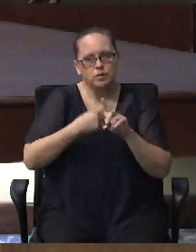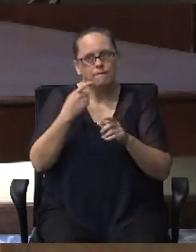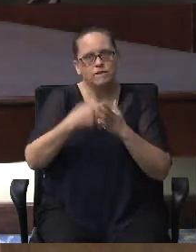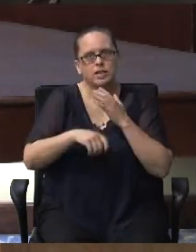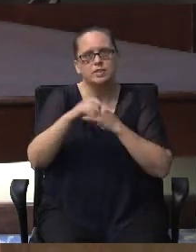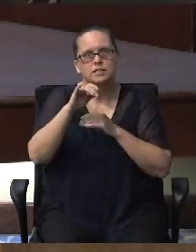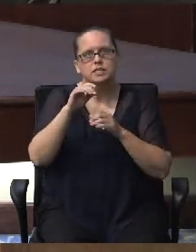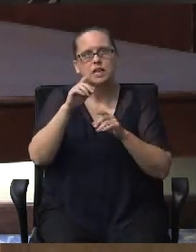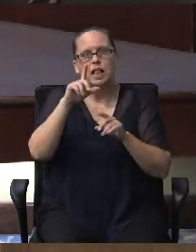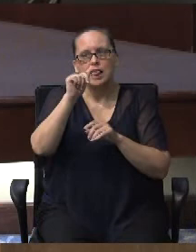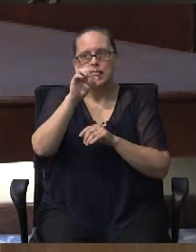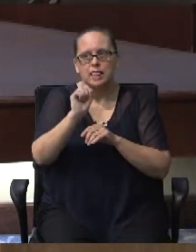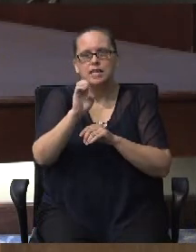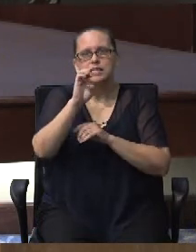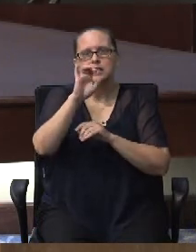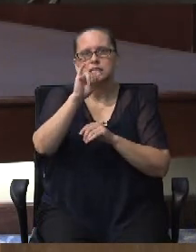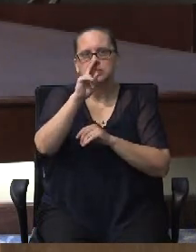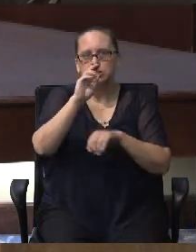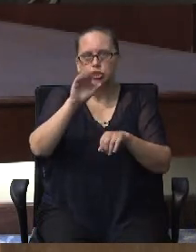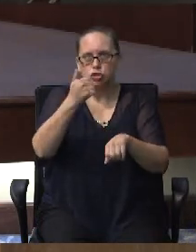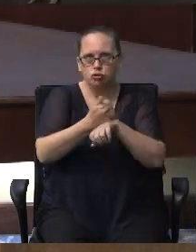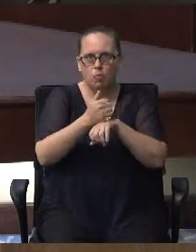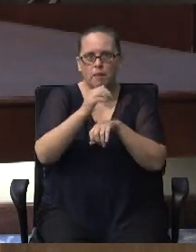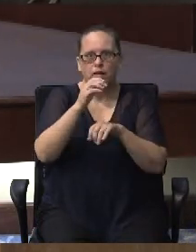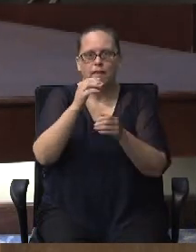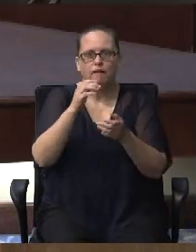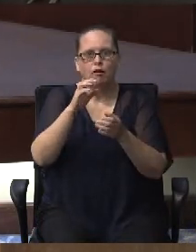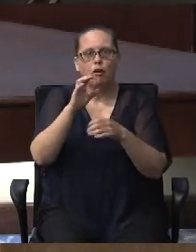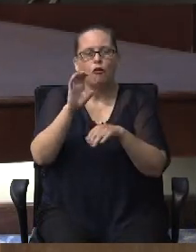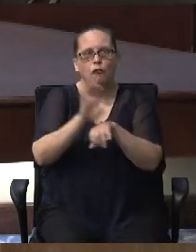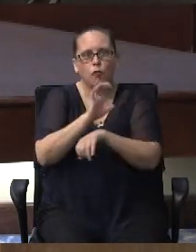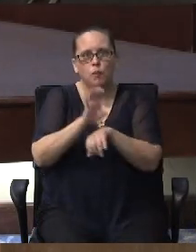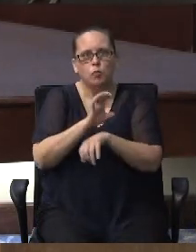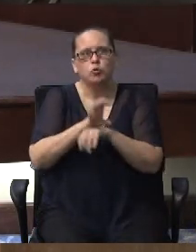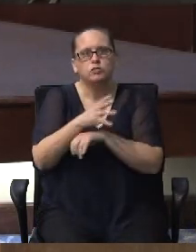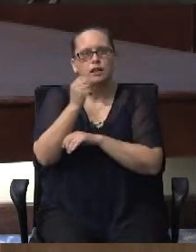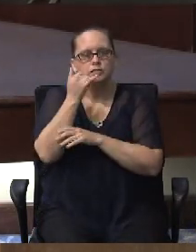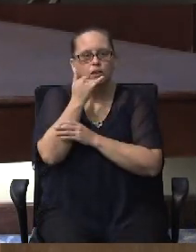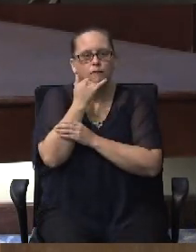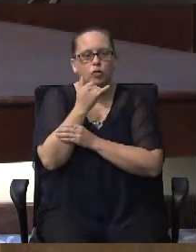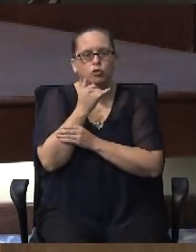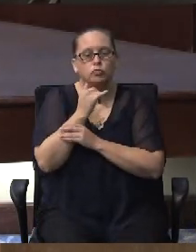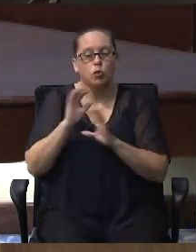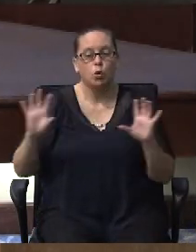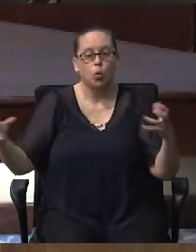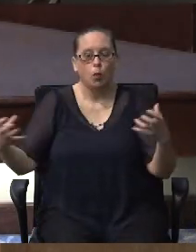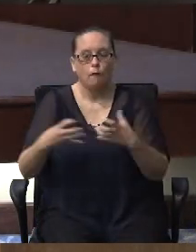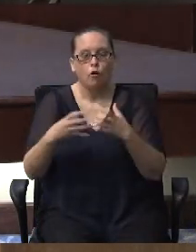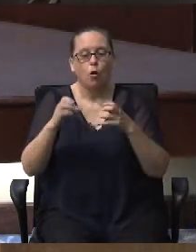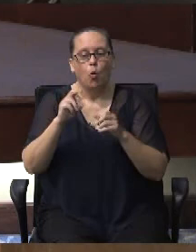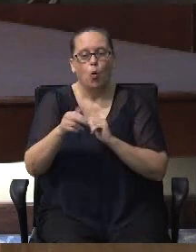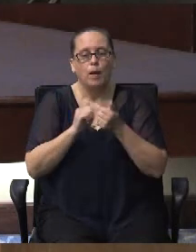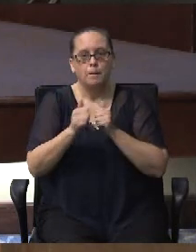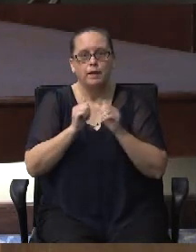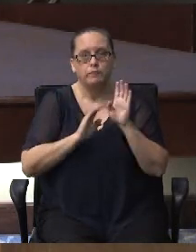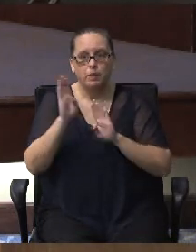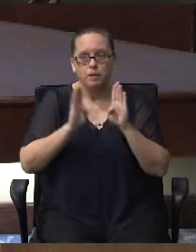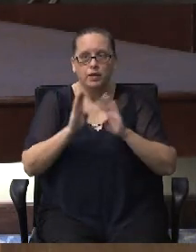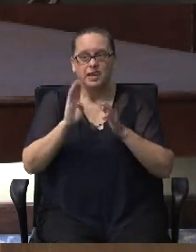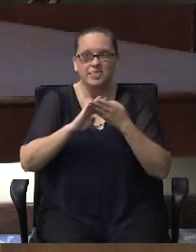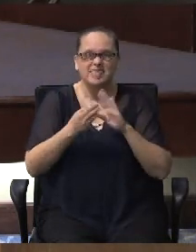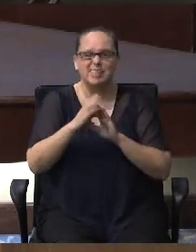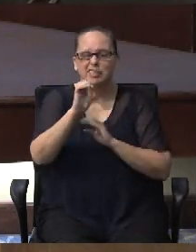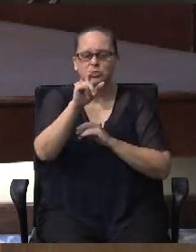installment payments, and supplies for city computers, copiers, and telephones. Cooperatively or competitively bid city